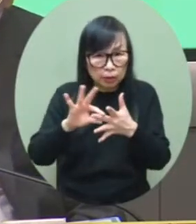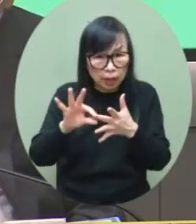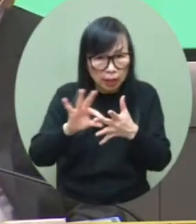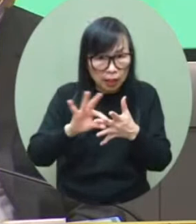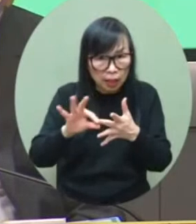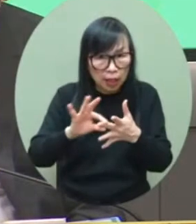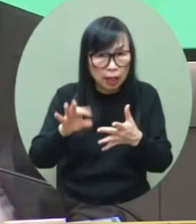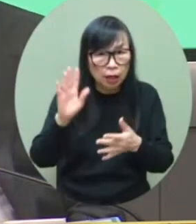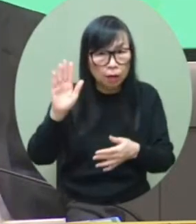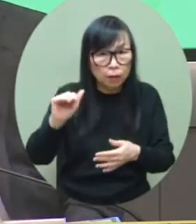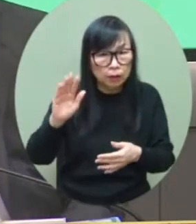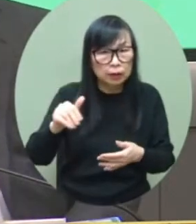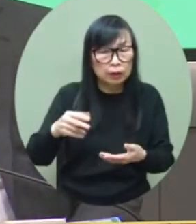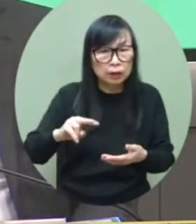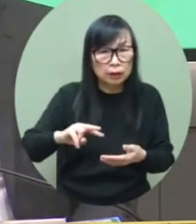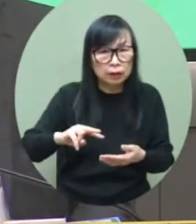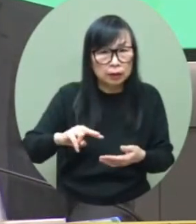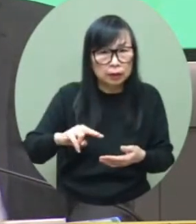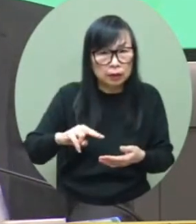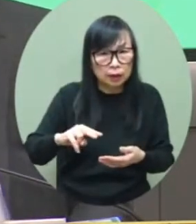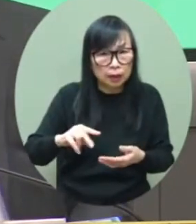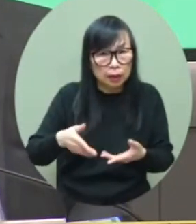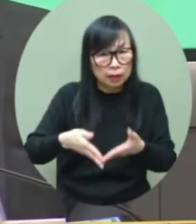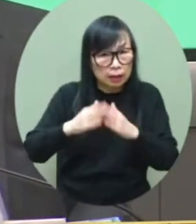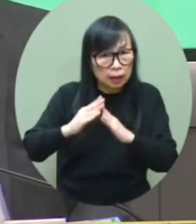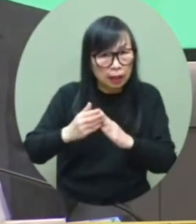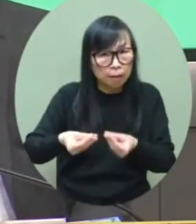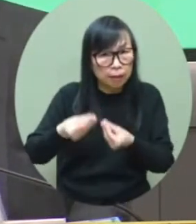as youth hostels, or